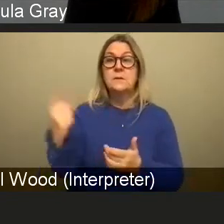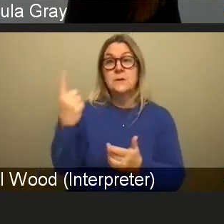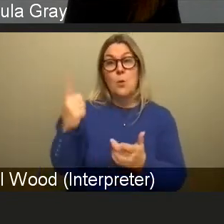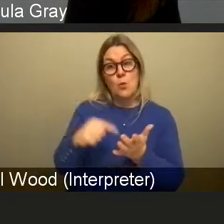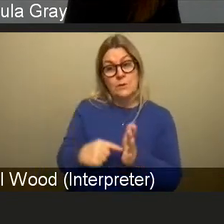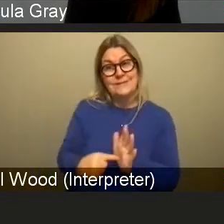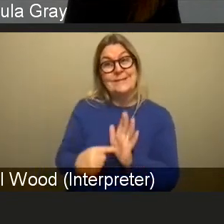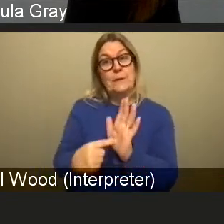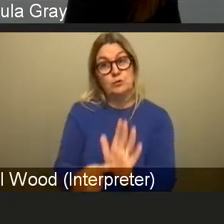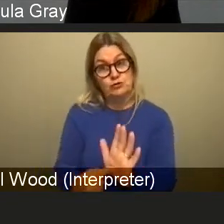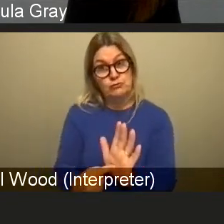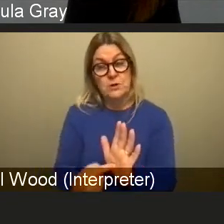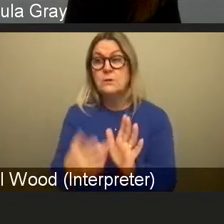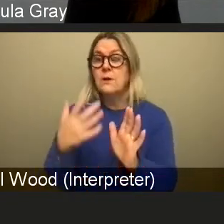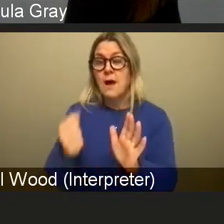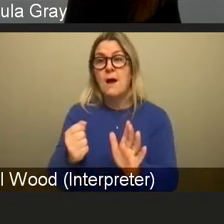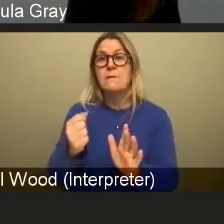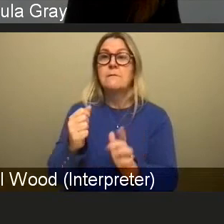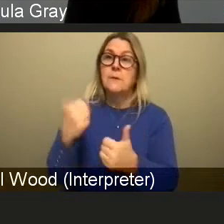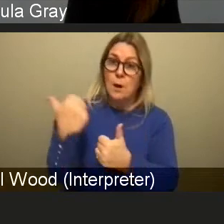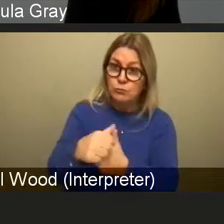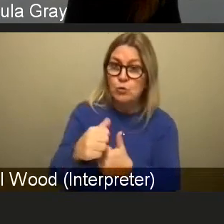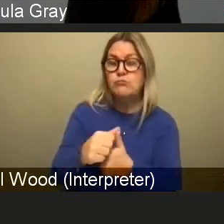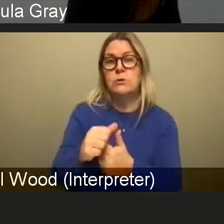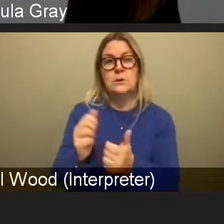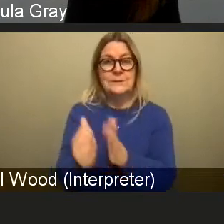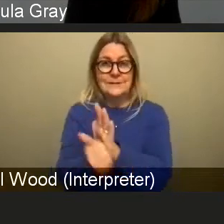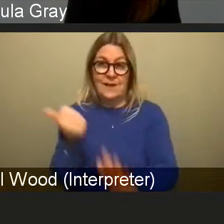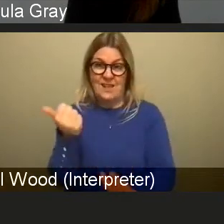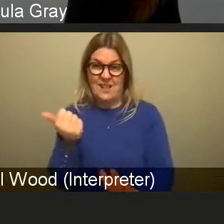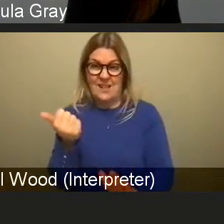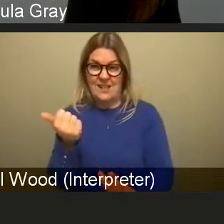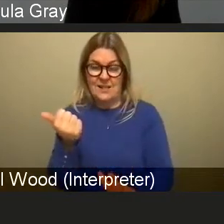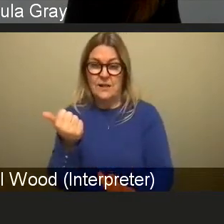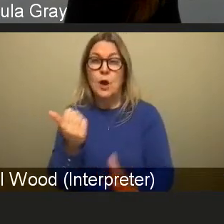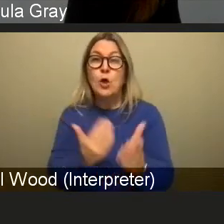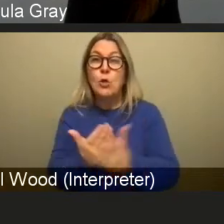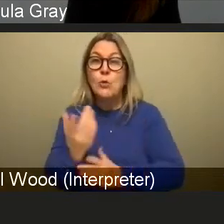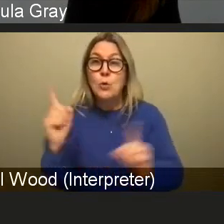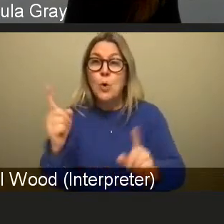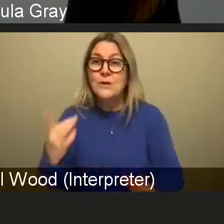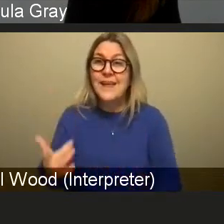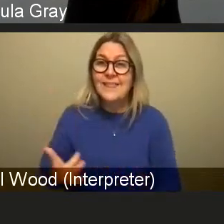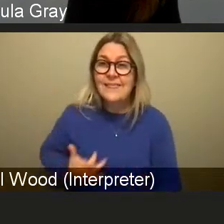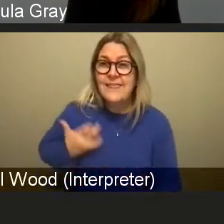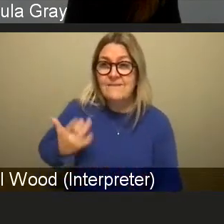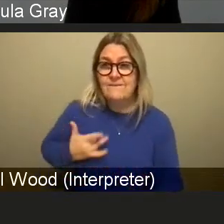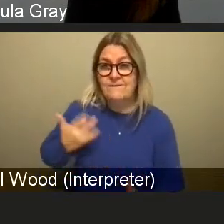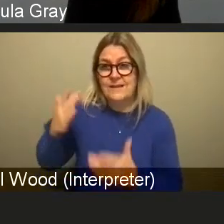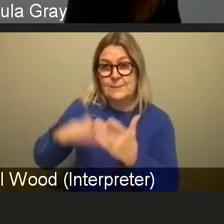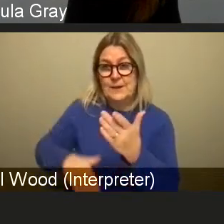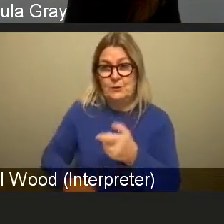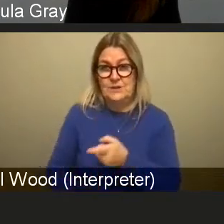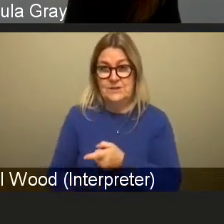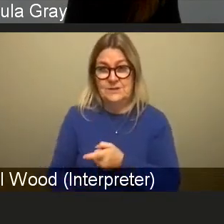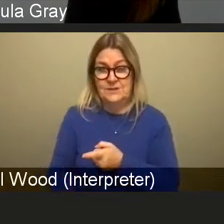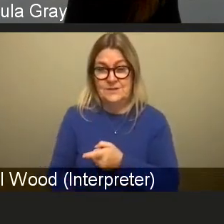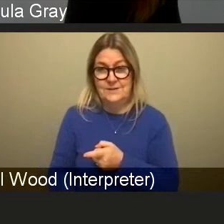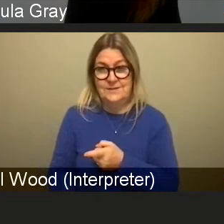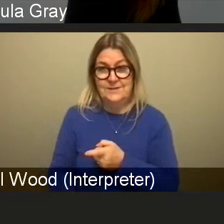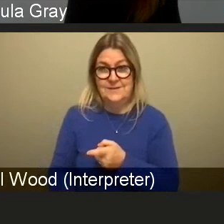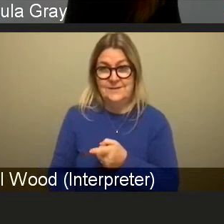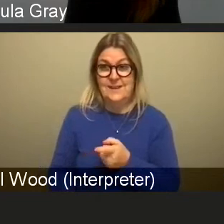skill set for the job by reference to their lived personal experience and from things like volunteering. And that was